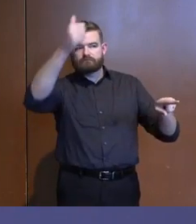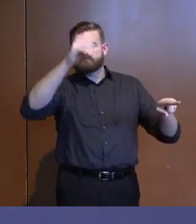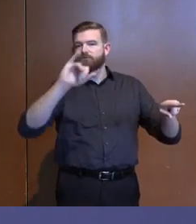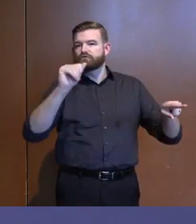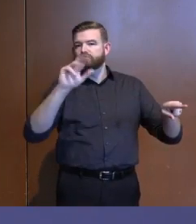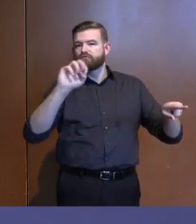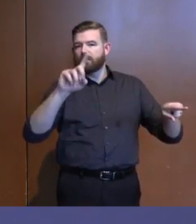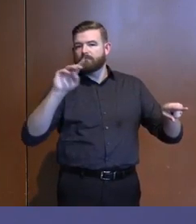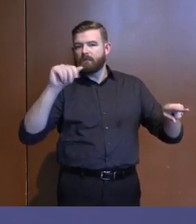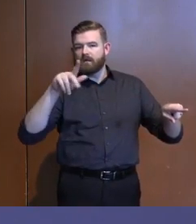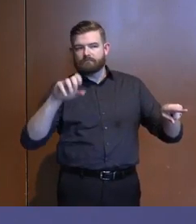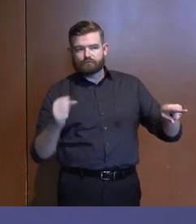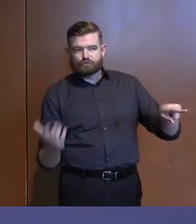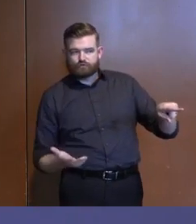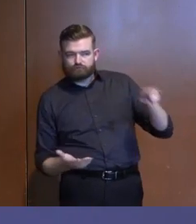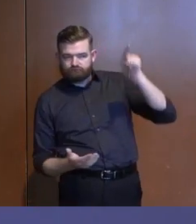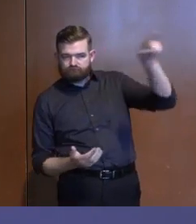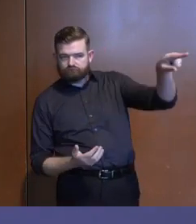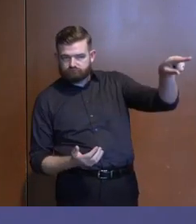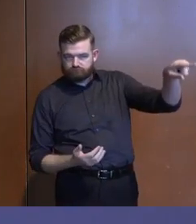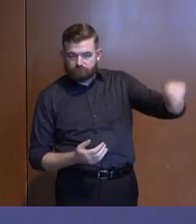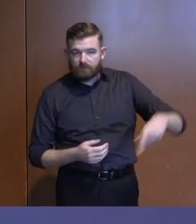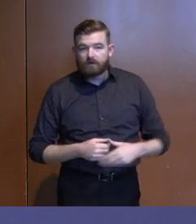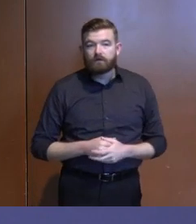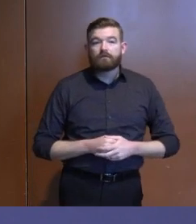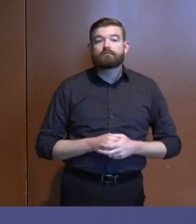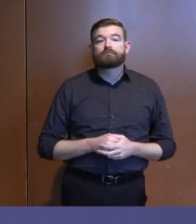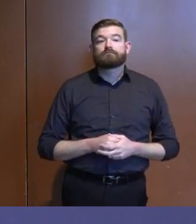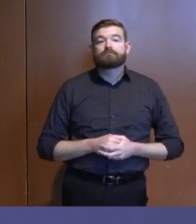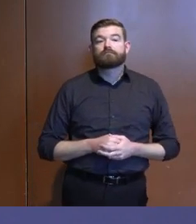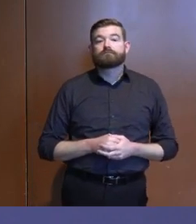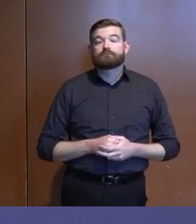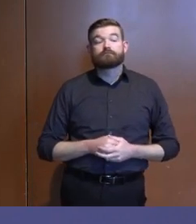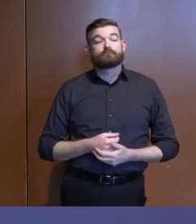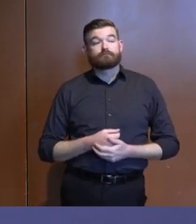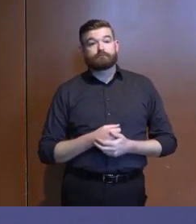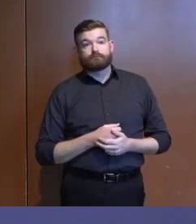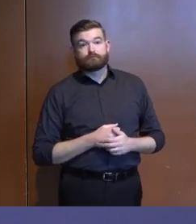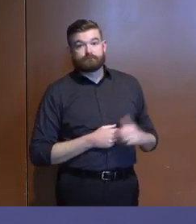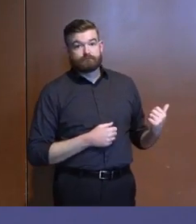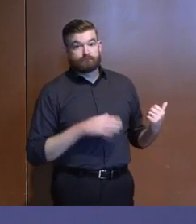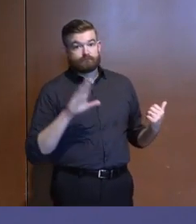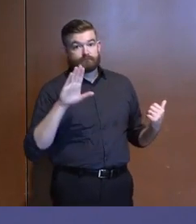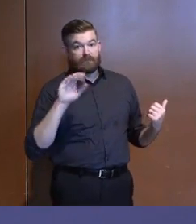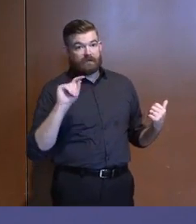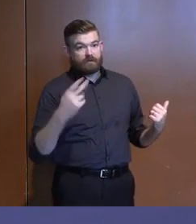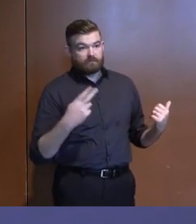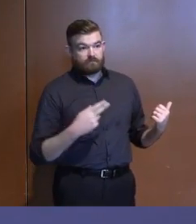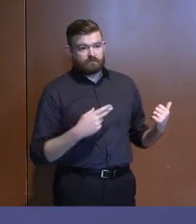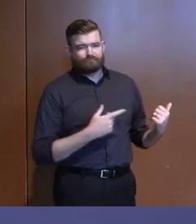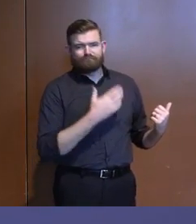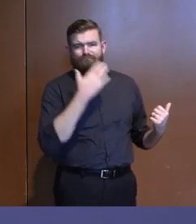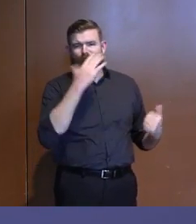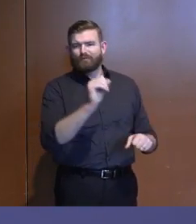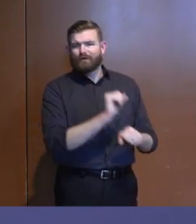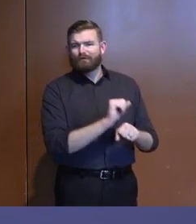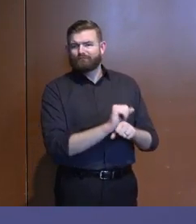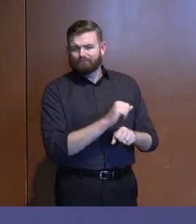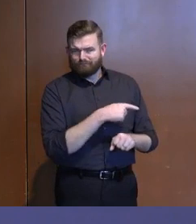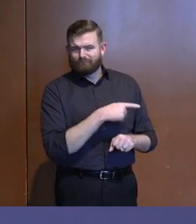I mentioned yesterday, back to Beth for a second, I mentioned yesterday all the great work that Beth's team is doing to keep our